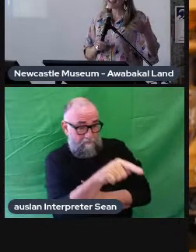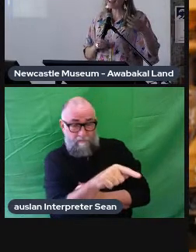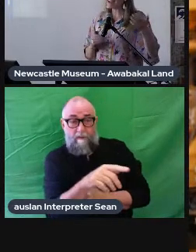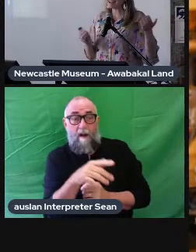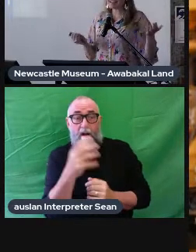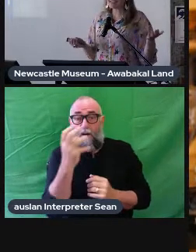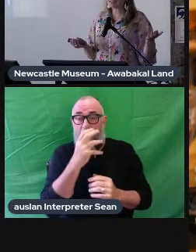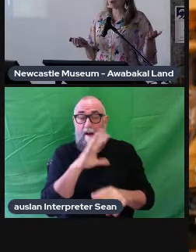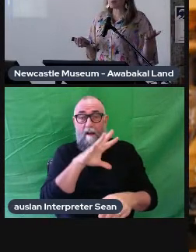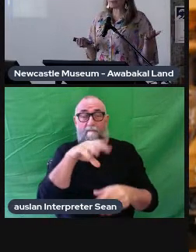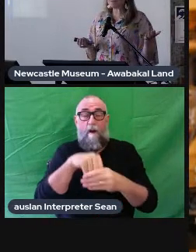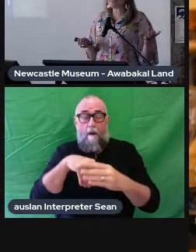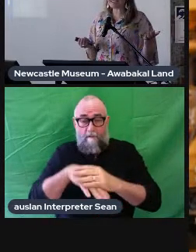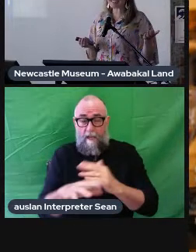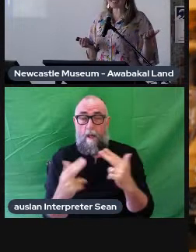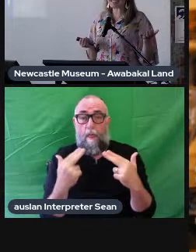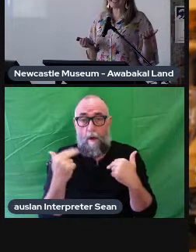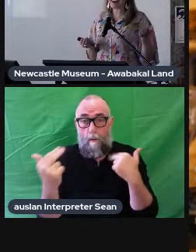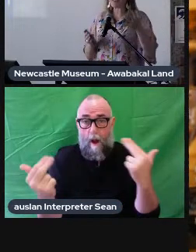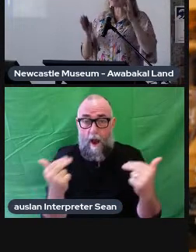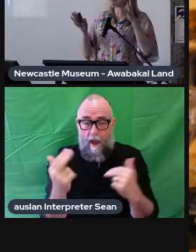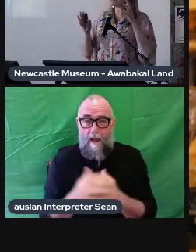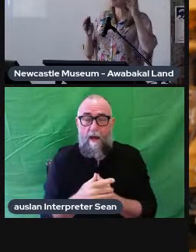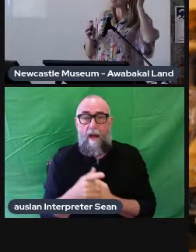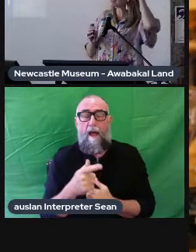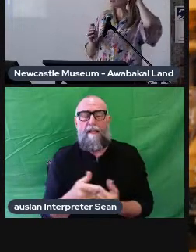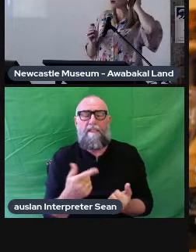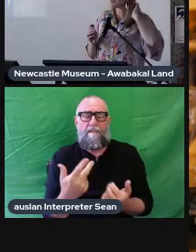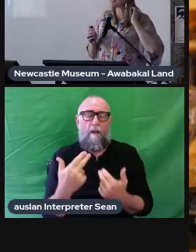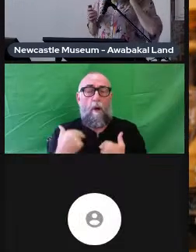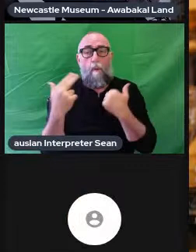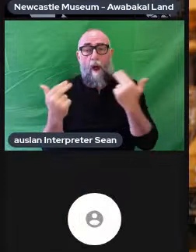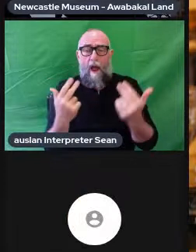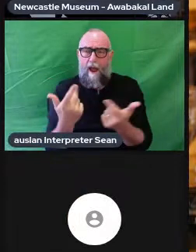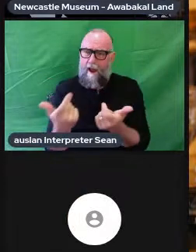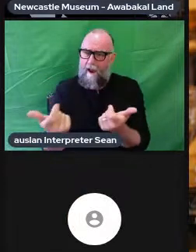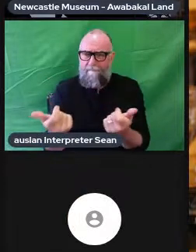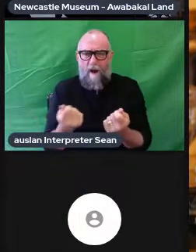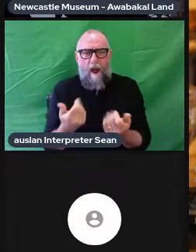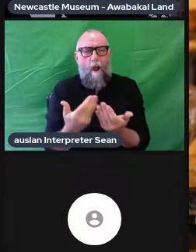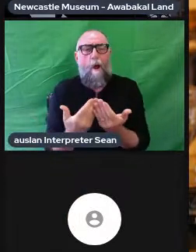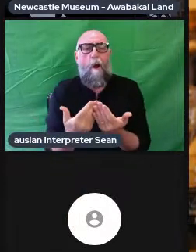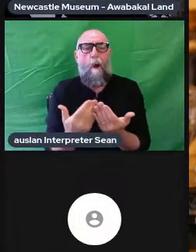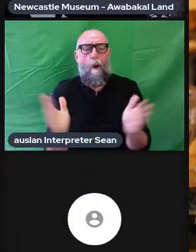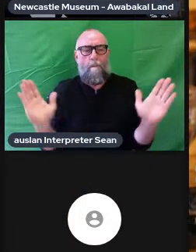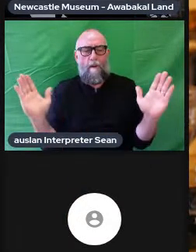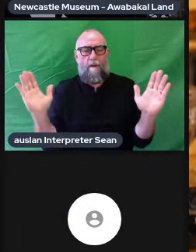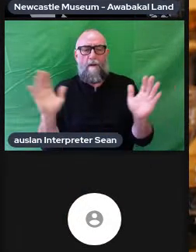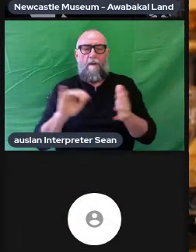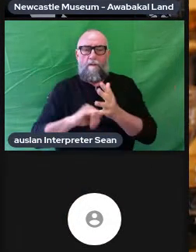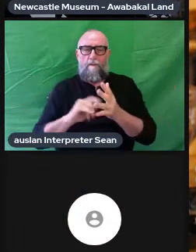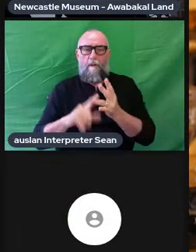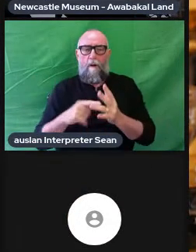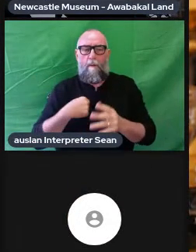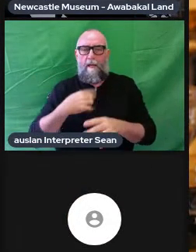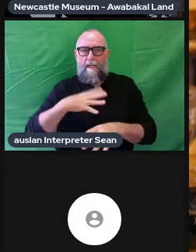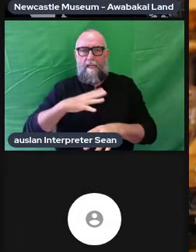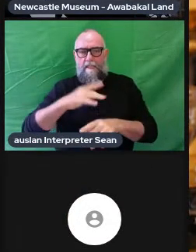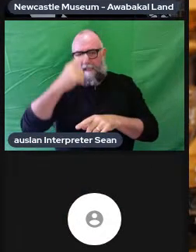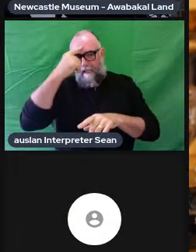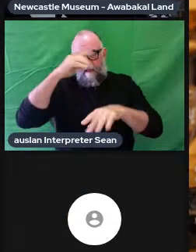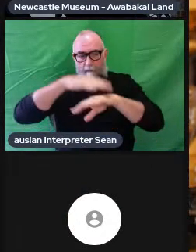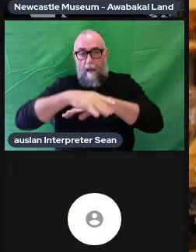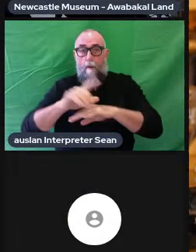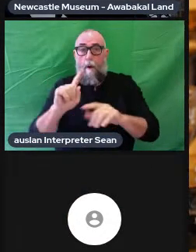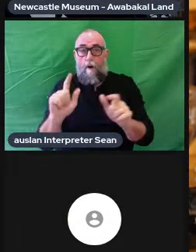Choir. There's an open invitation. There's many choirists here in the room. Noel's a part of the choir, and it is a group where